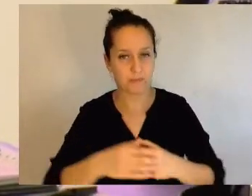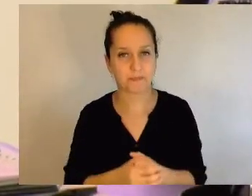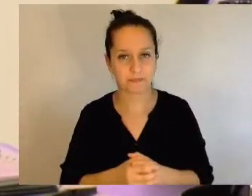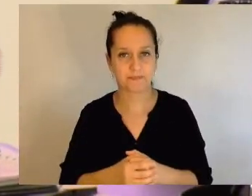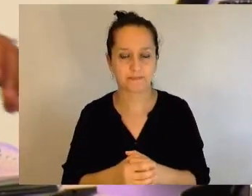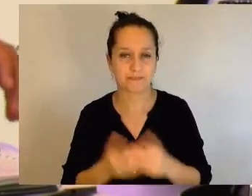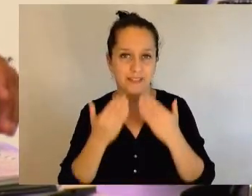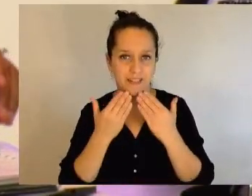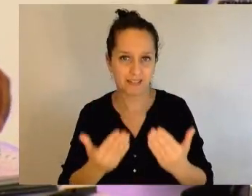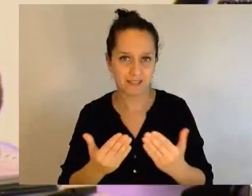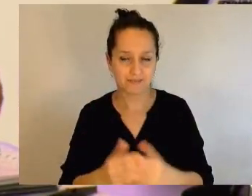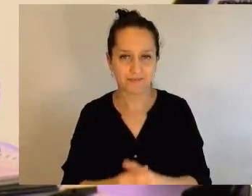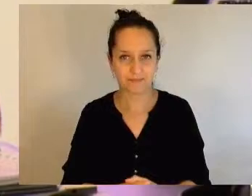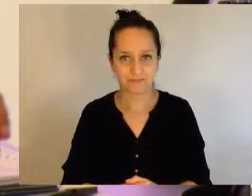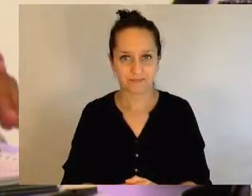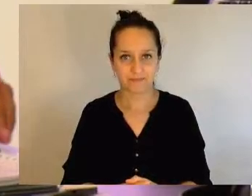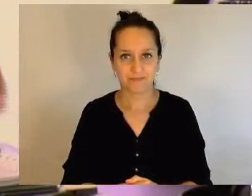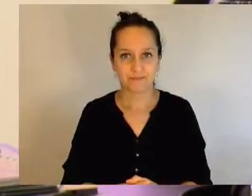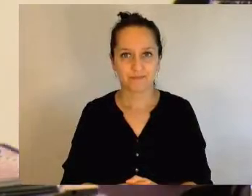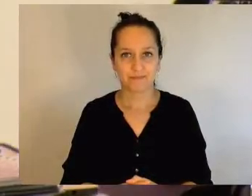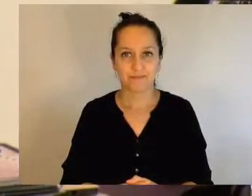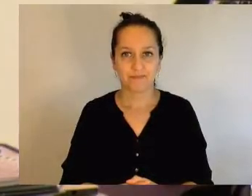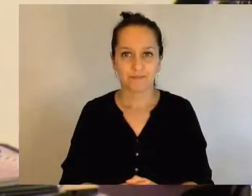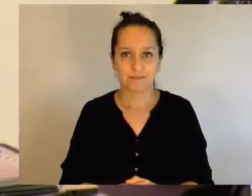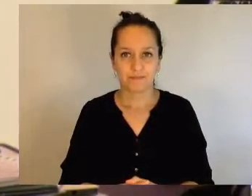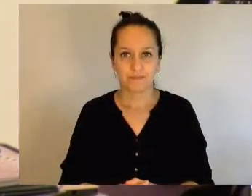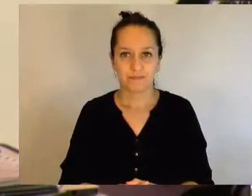the agenda. Thank you very much.